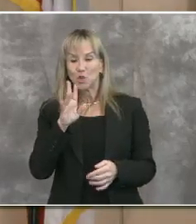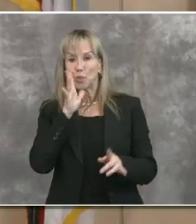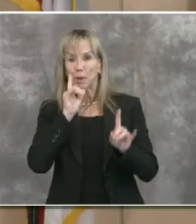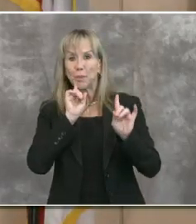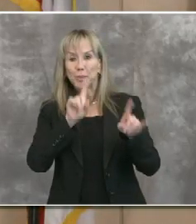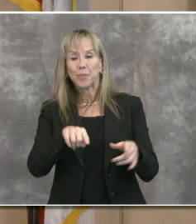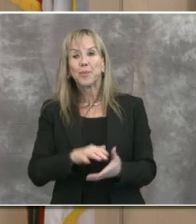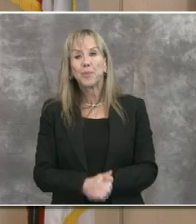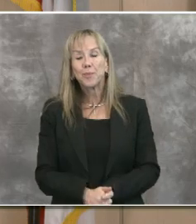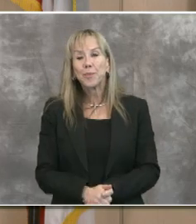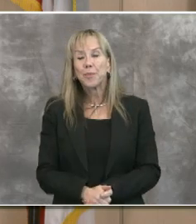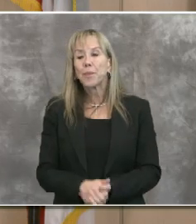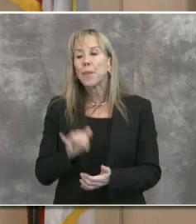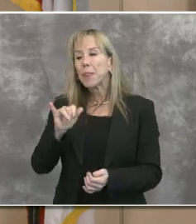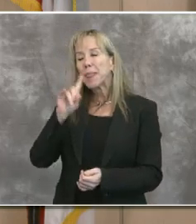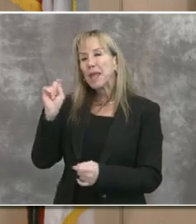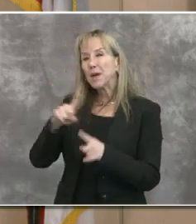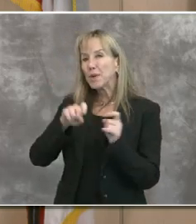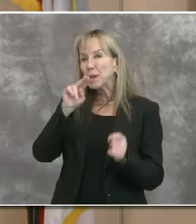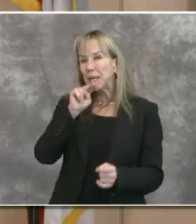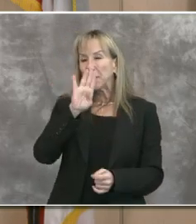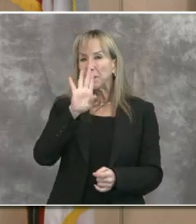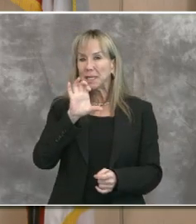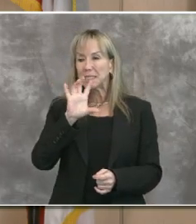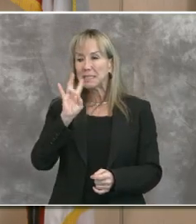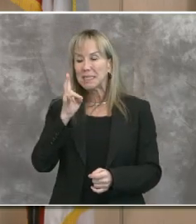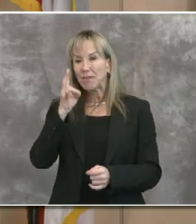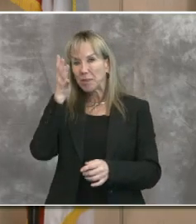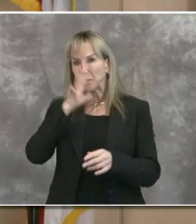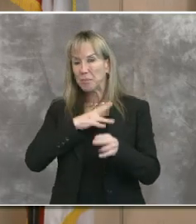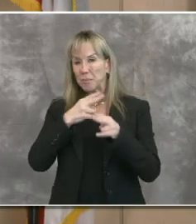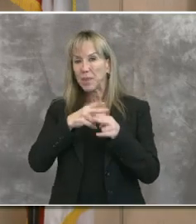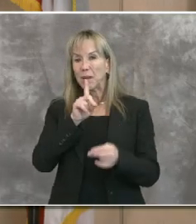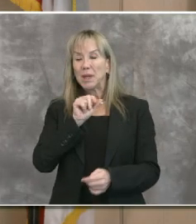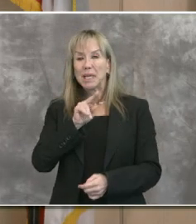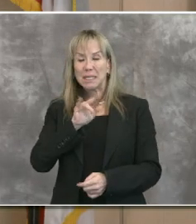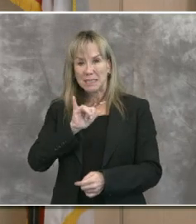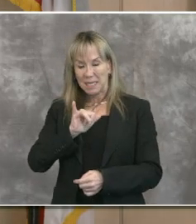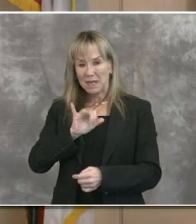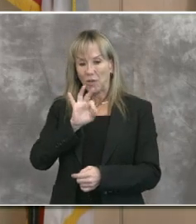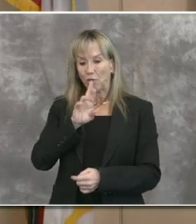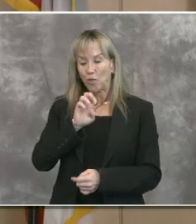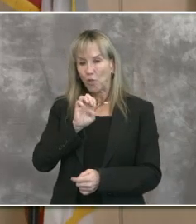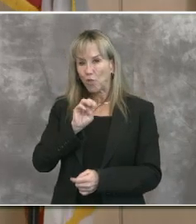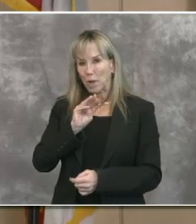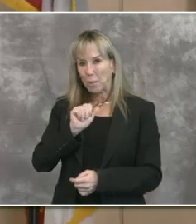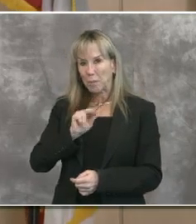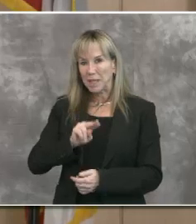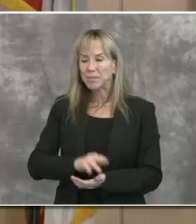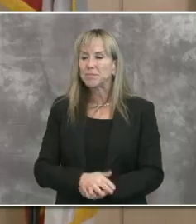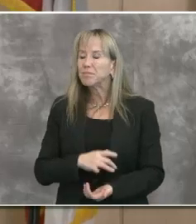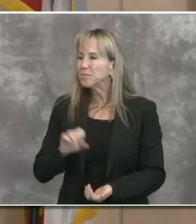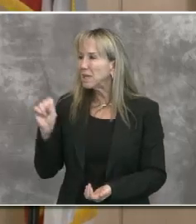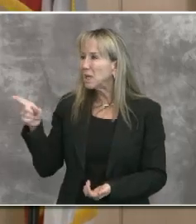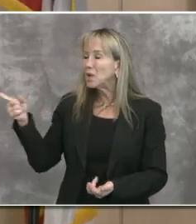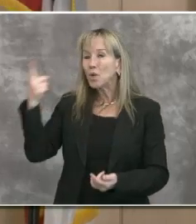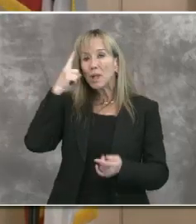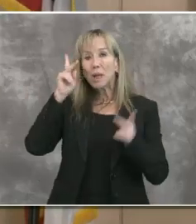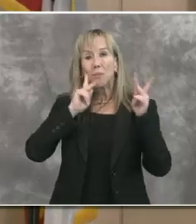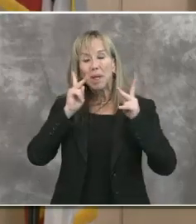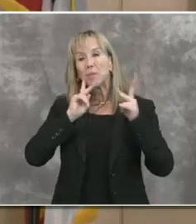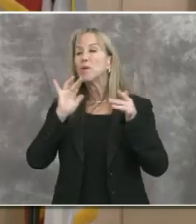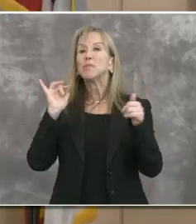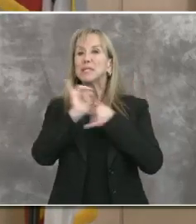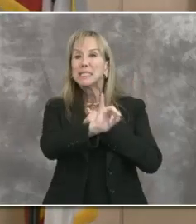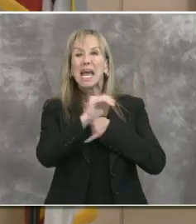is from Danny Freeman from NBC7. Does Supervisor Fletcher believe these anti-stay-at-home protests are held in good faith or